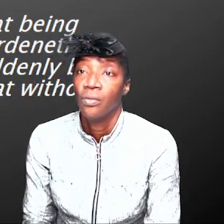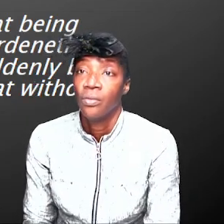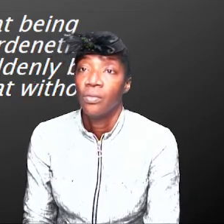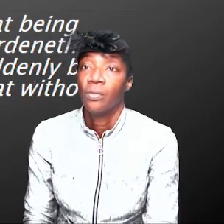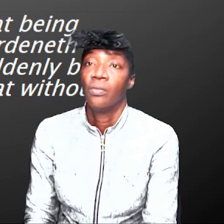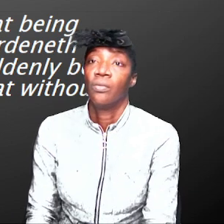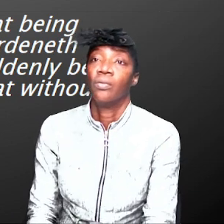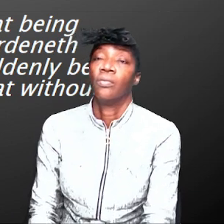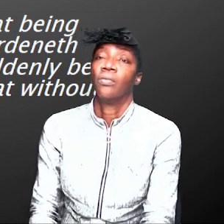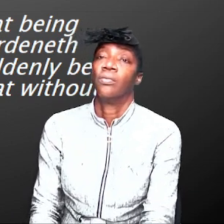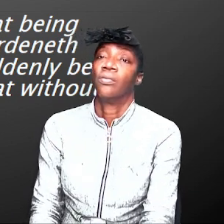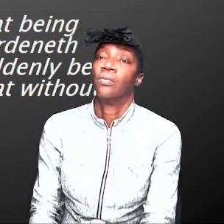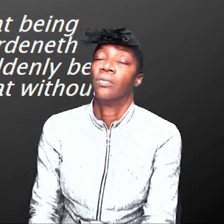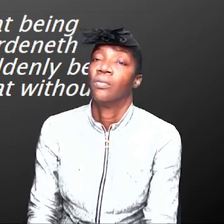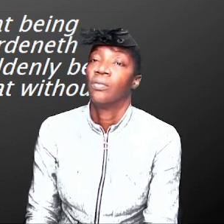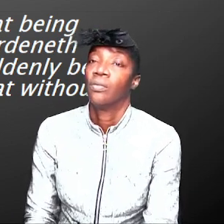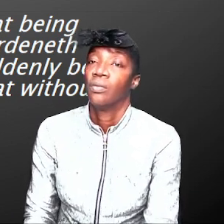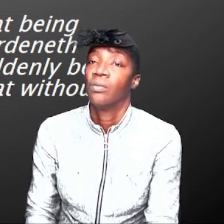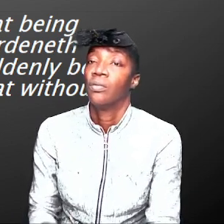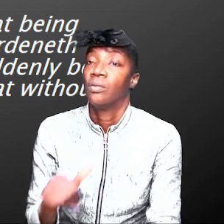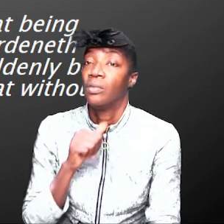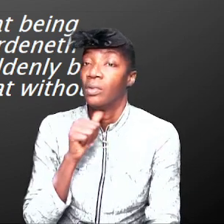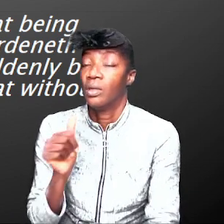He changes not.